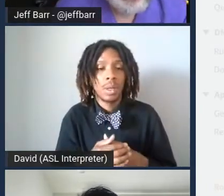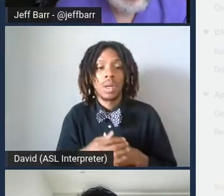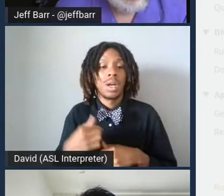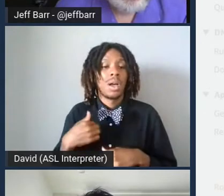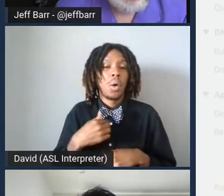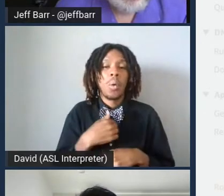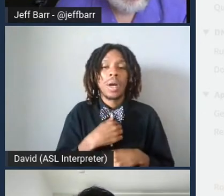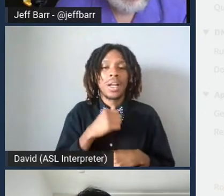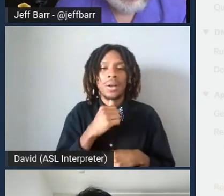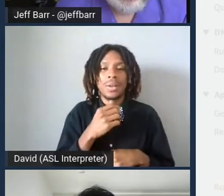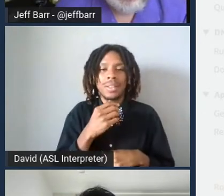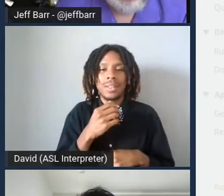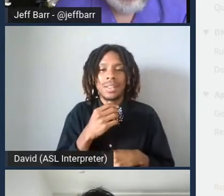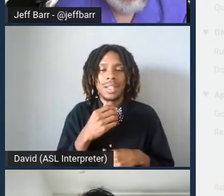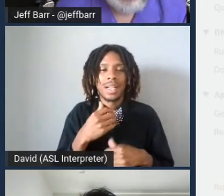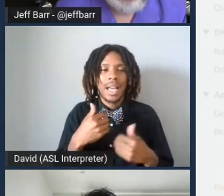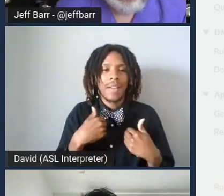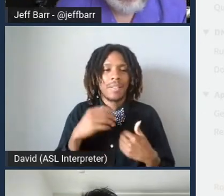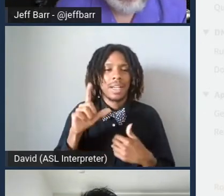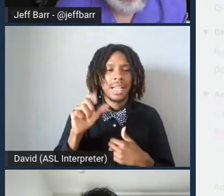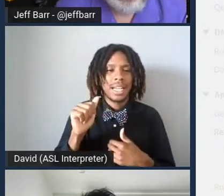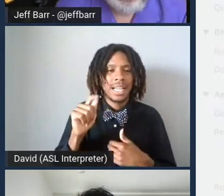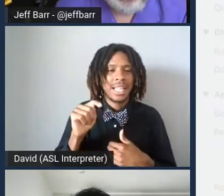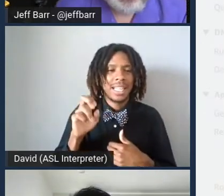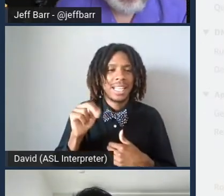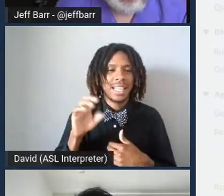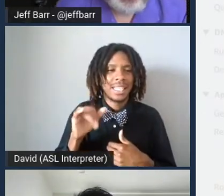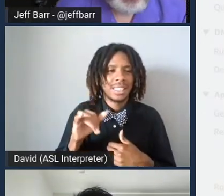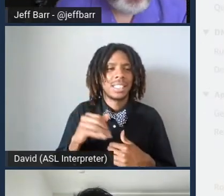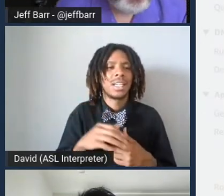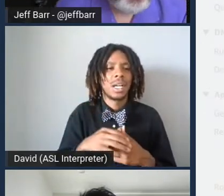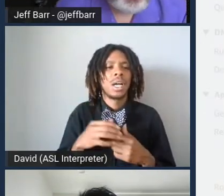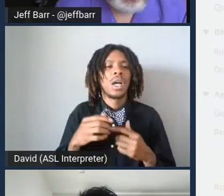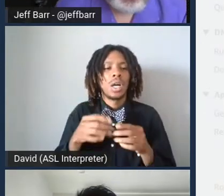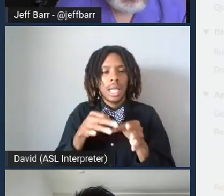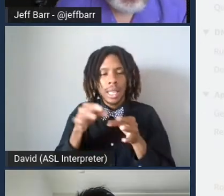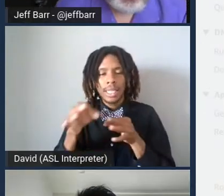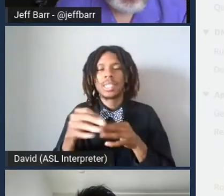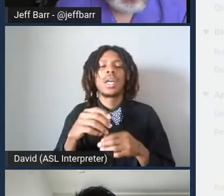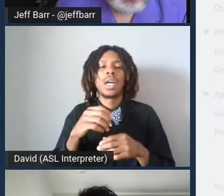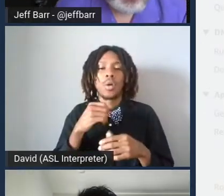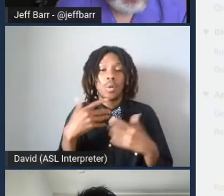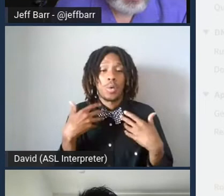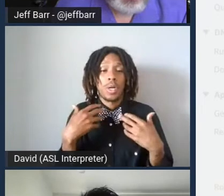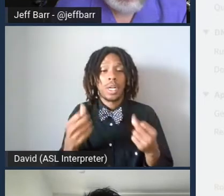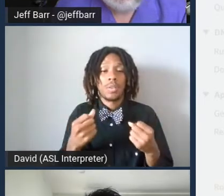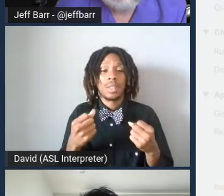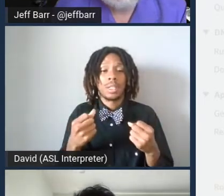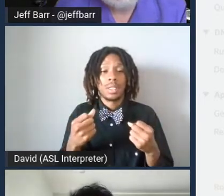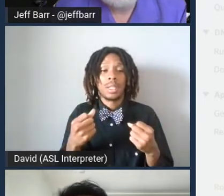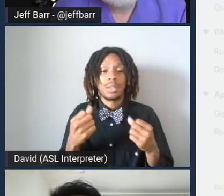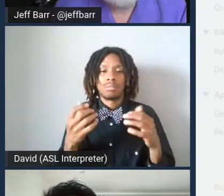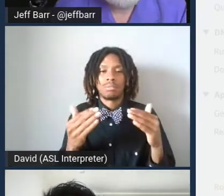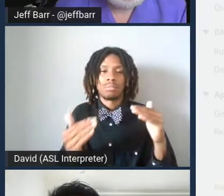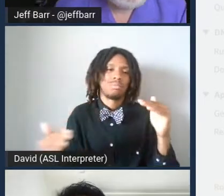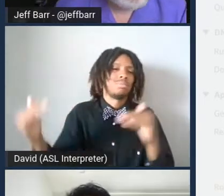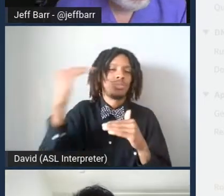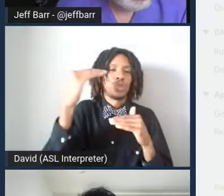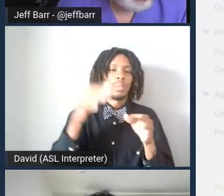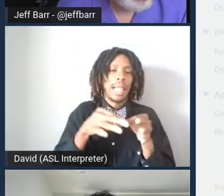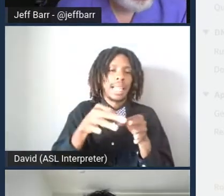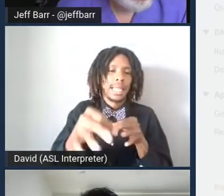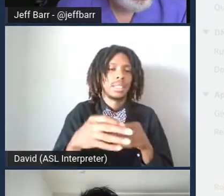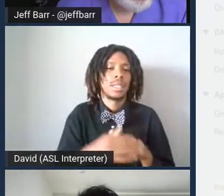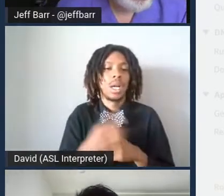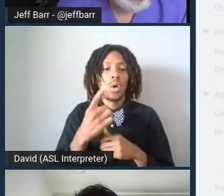really care about latency here, because when it comes to recovery, availability trumps latency. But eventually,